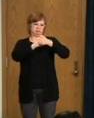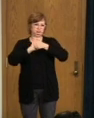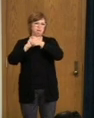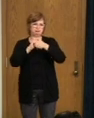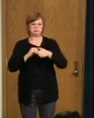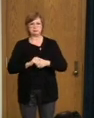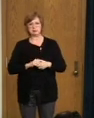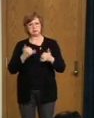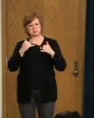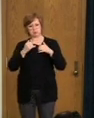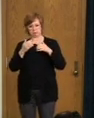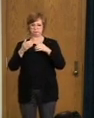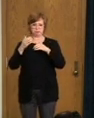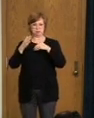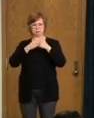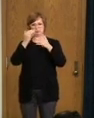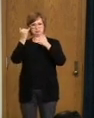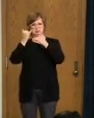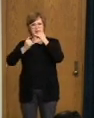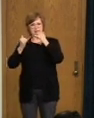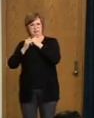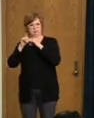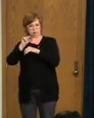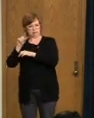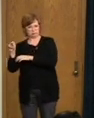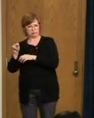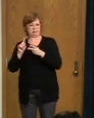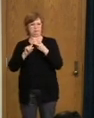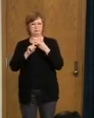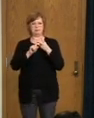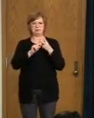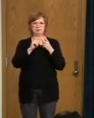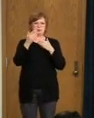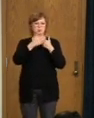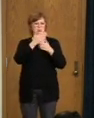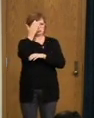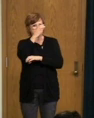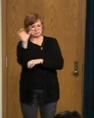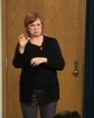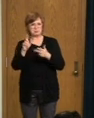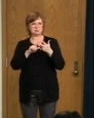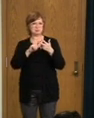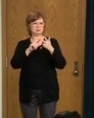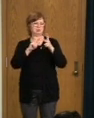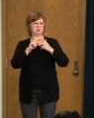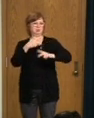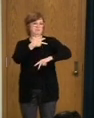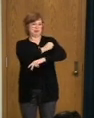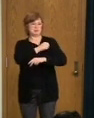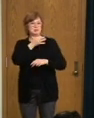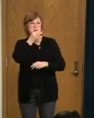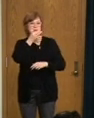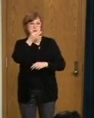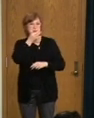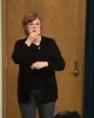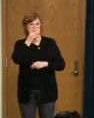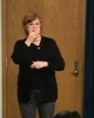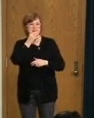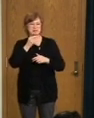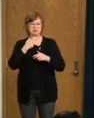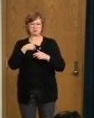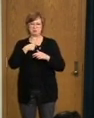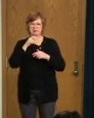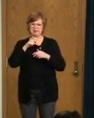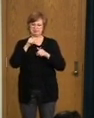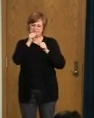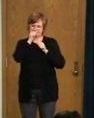end of the calendar year 2020, and with the promise of a vaccine on the horizon, I'm asking everyone, we have a few more